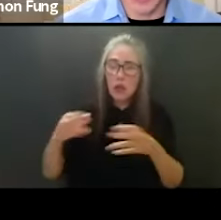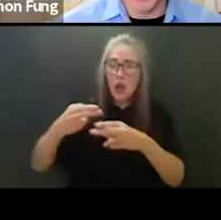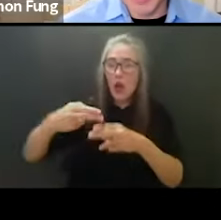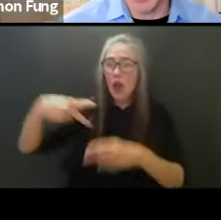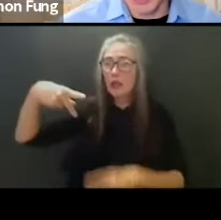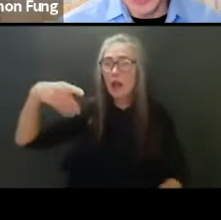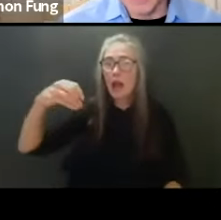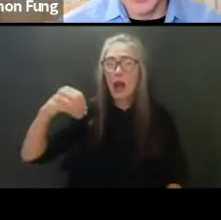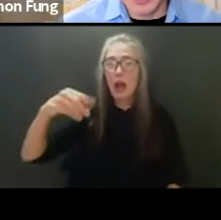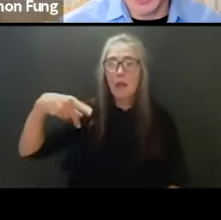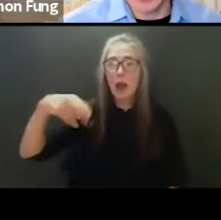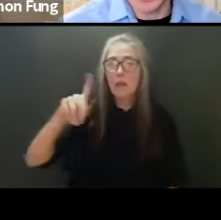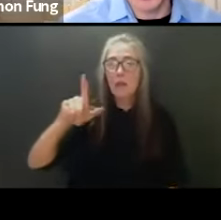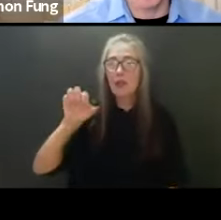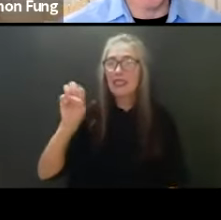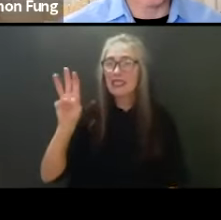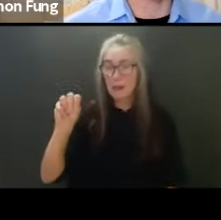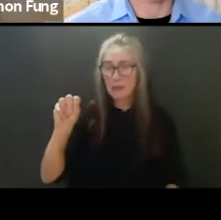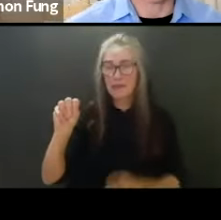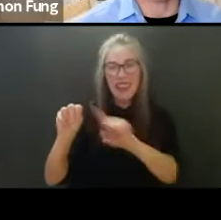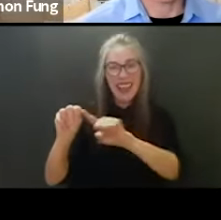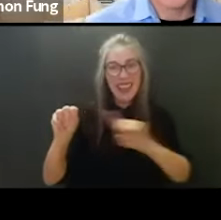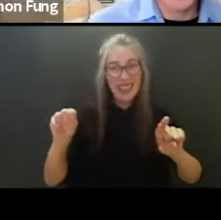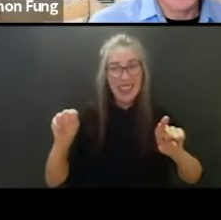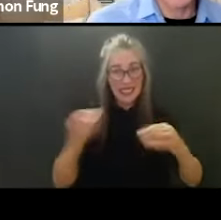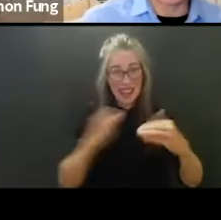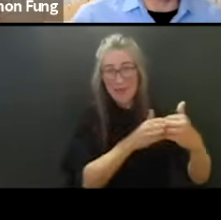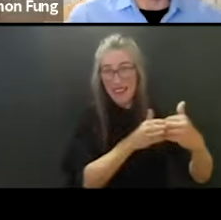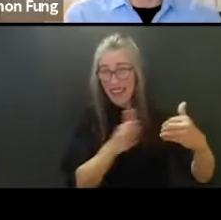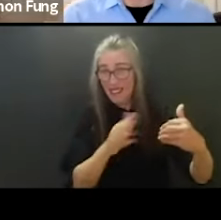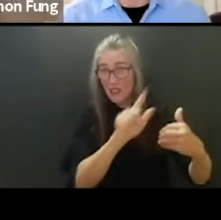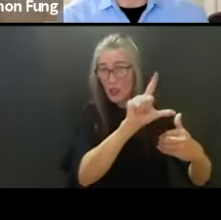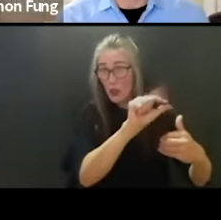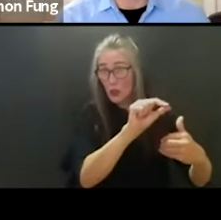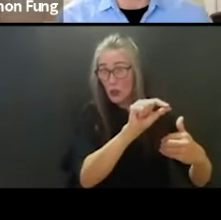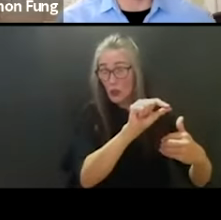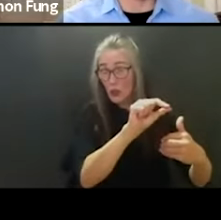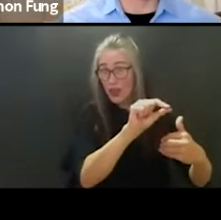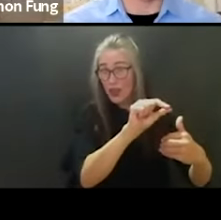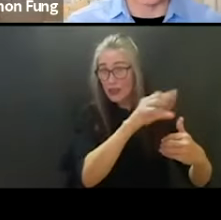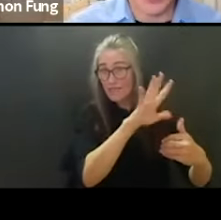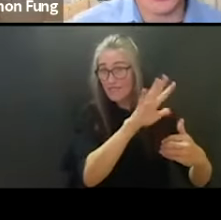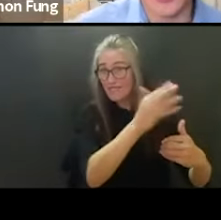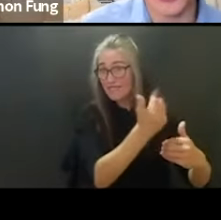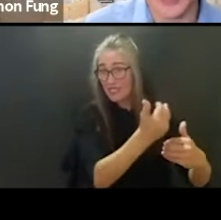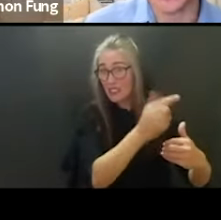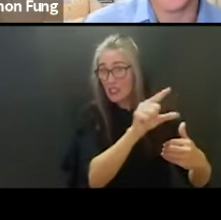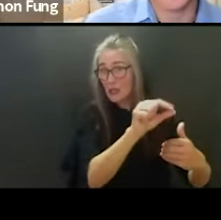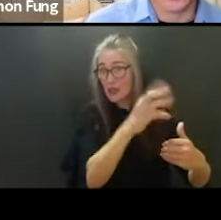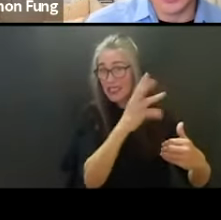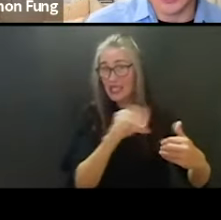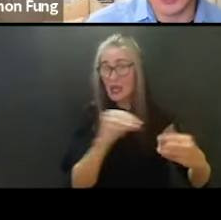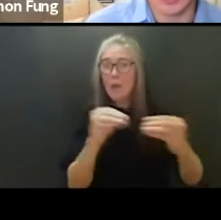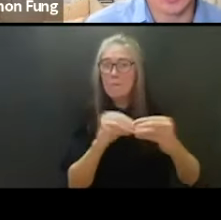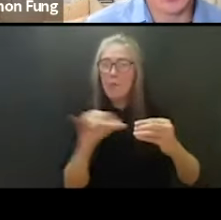rise of what some people have been calling populism. And so I want to characterize the period that follows 2015